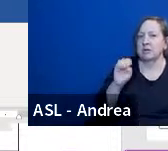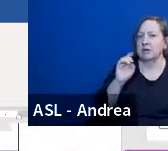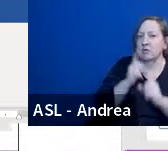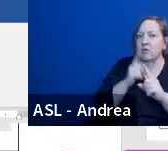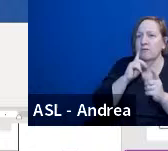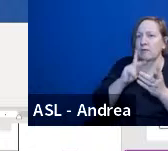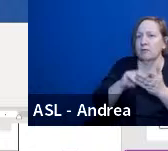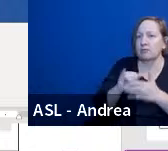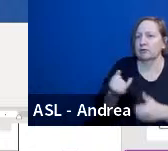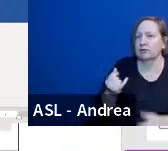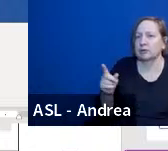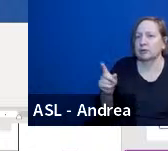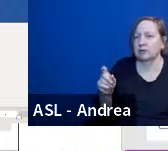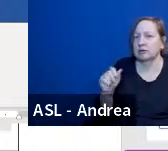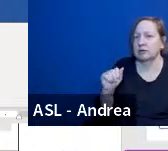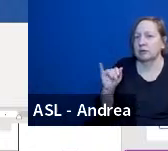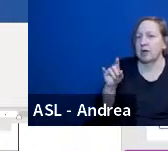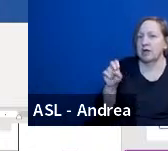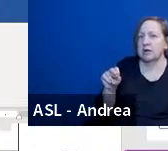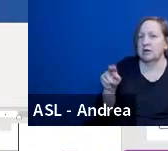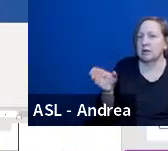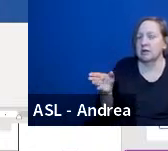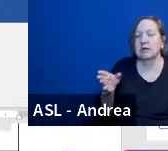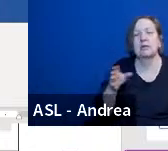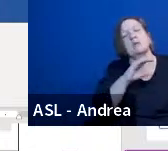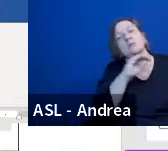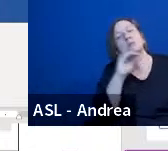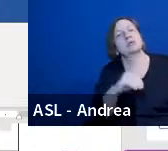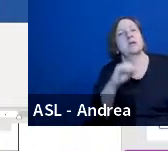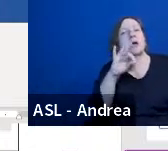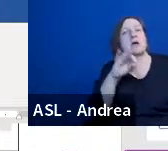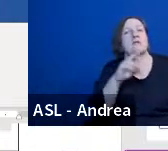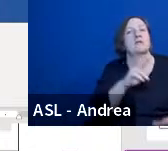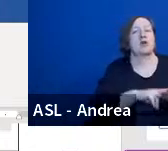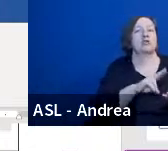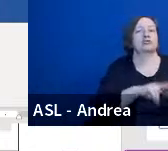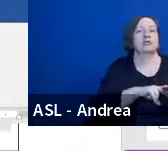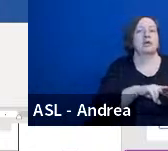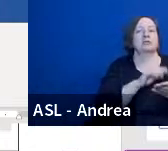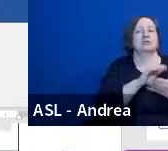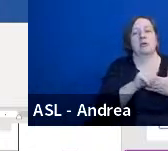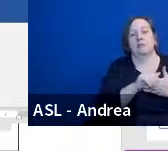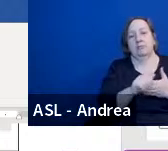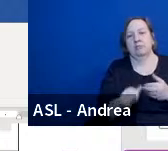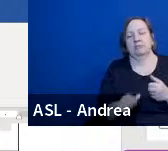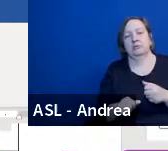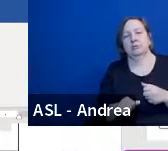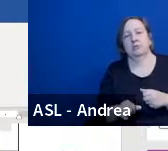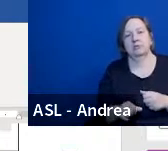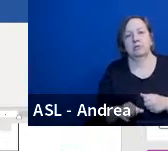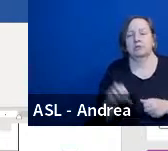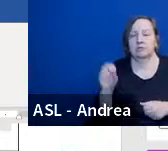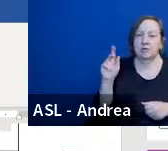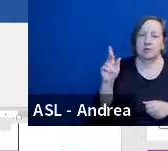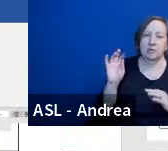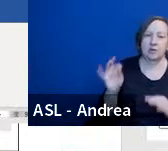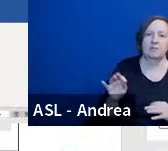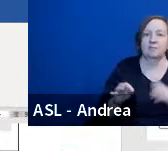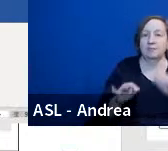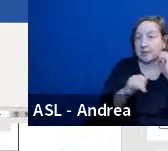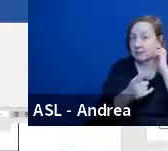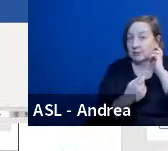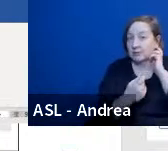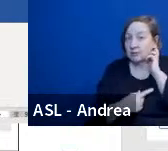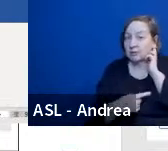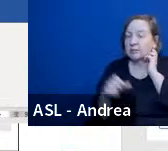project? Hayden? It's a percentage of the contract dollars. Okay. So, was that your